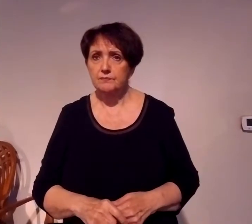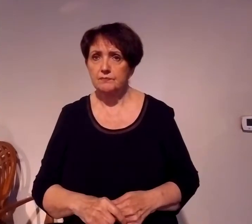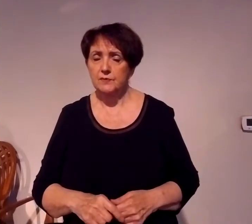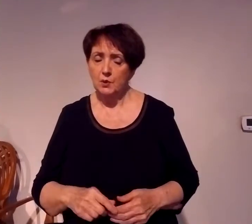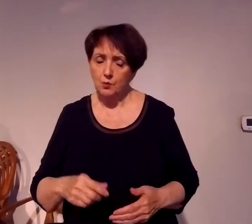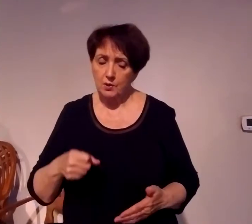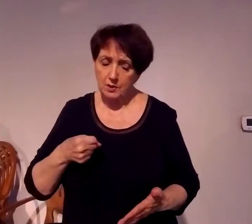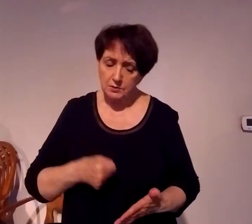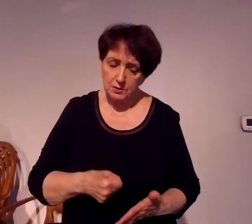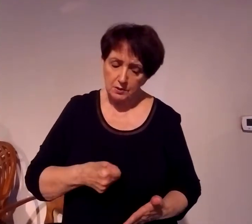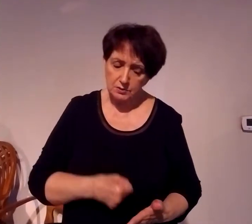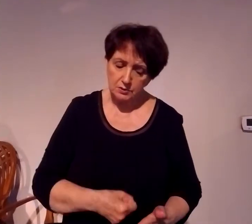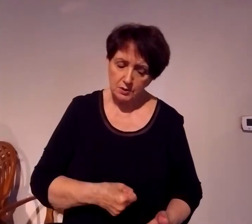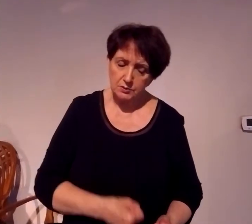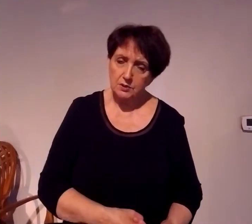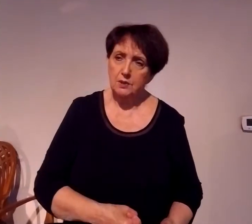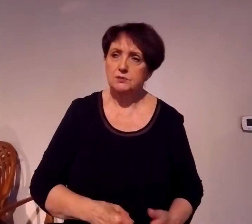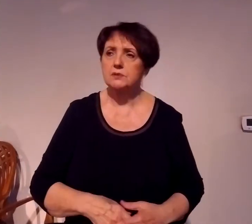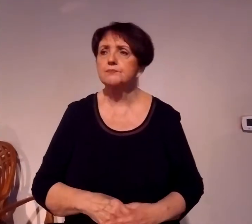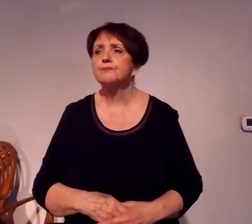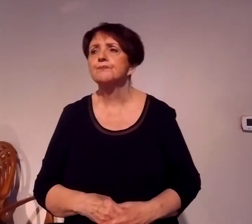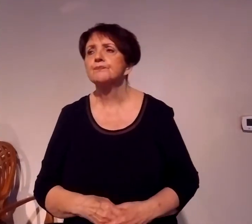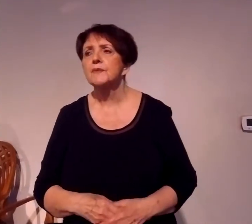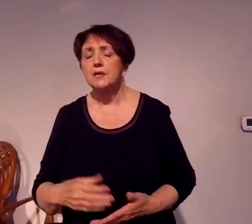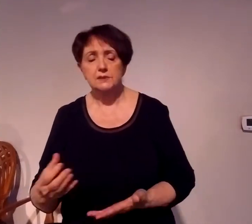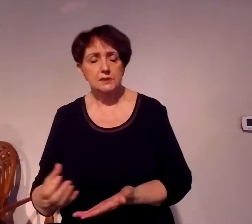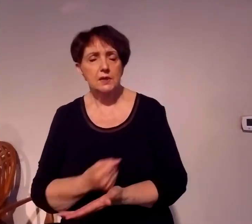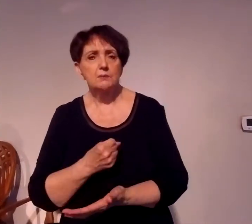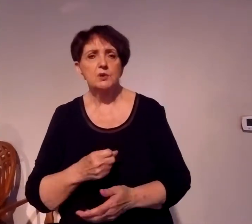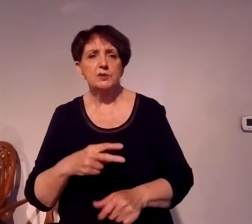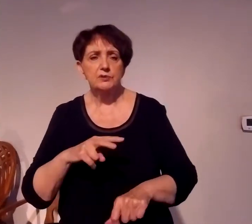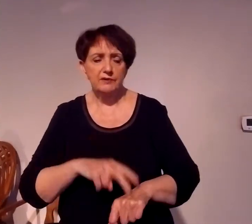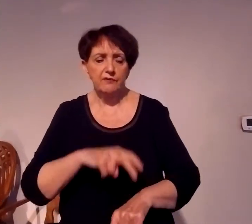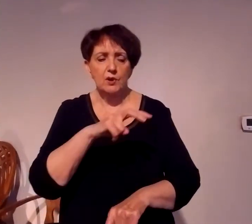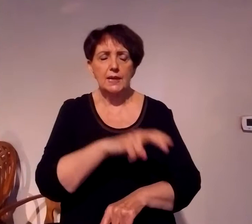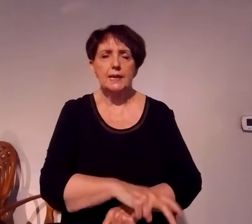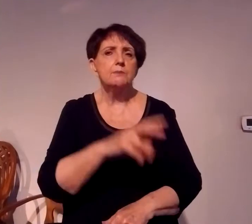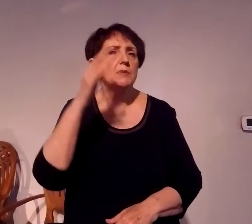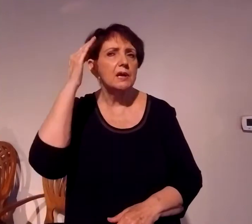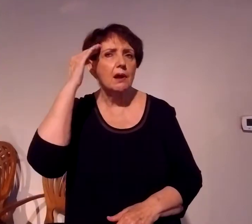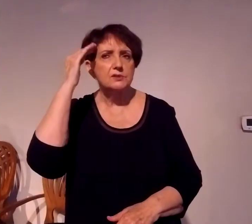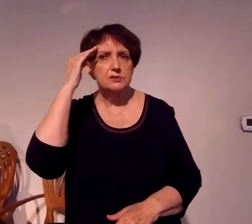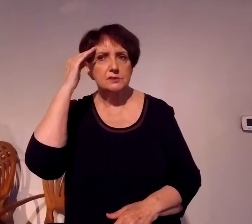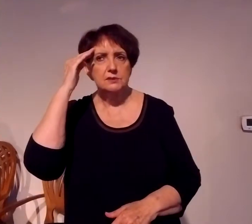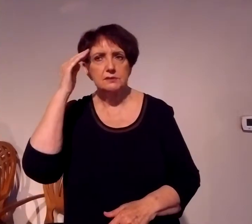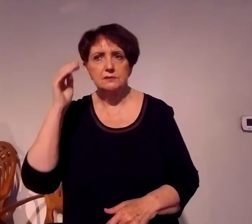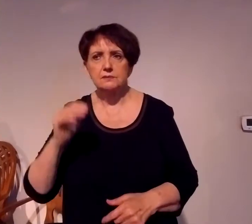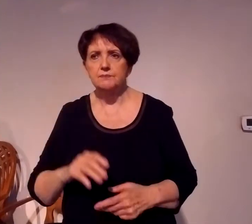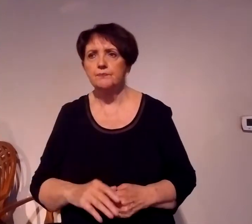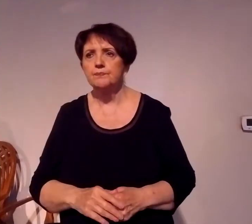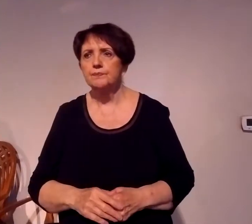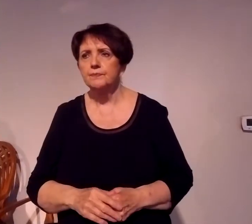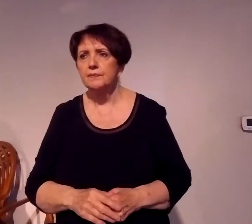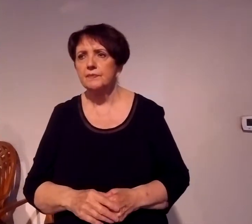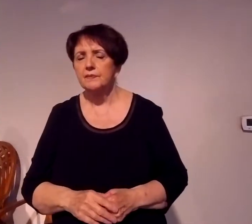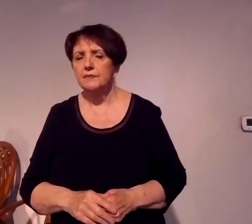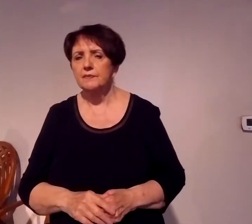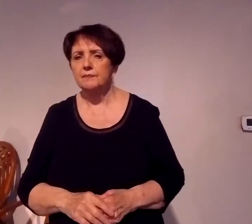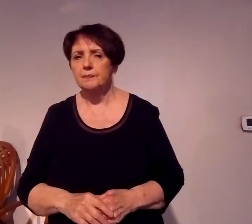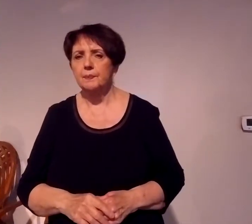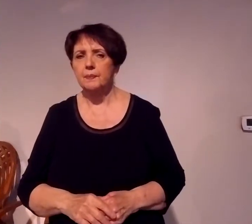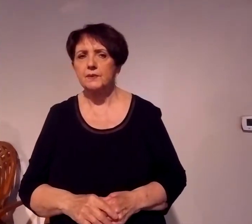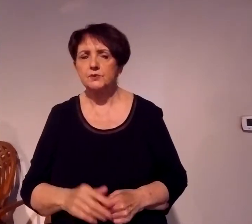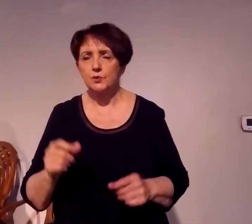bottom. And it is an opportunity for a leap in consciousness to